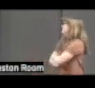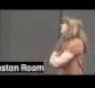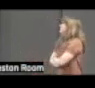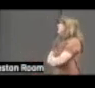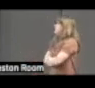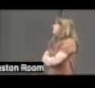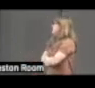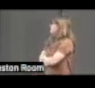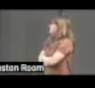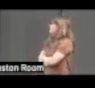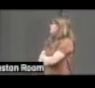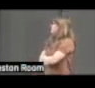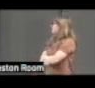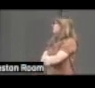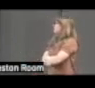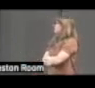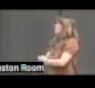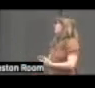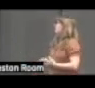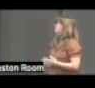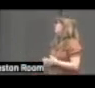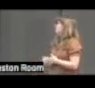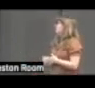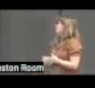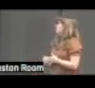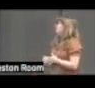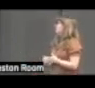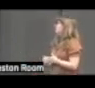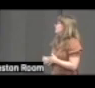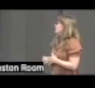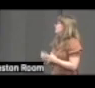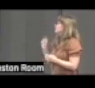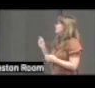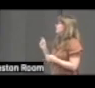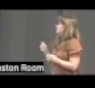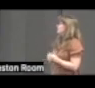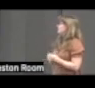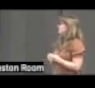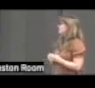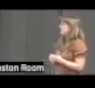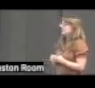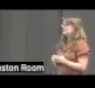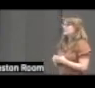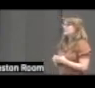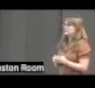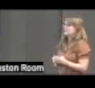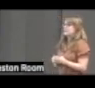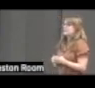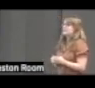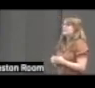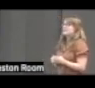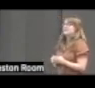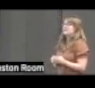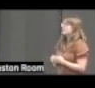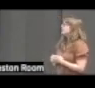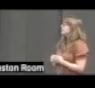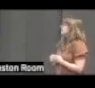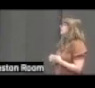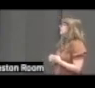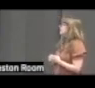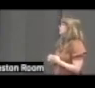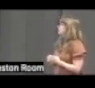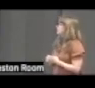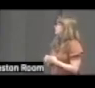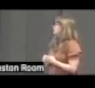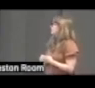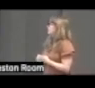breed and motivate to breed in the wild. So when I started my PhD, which started in 2013, we